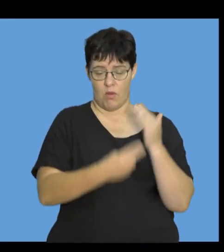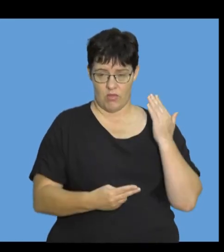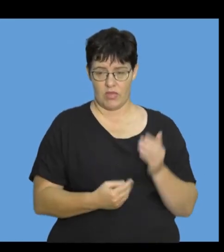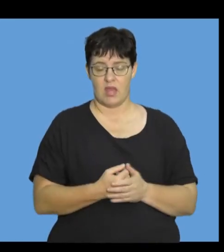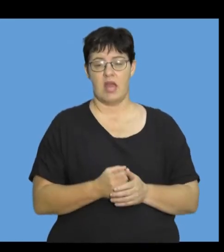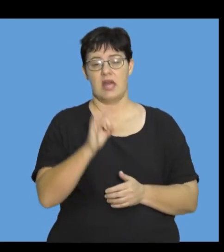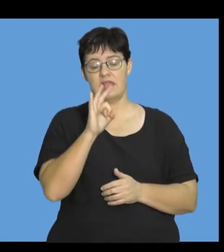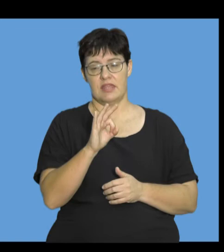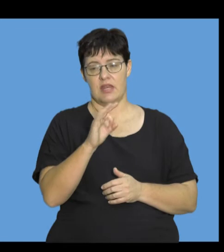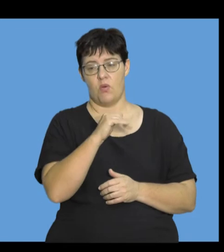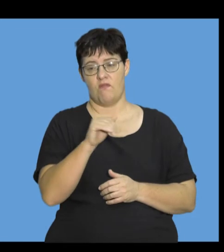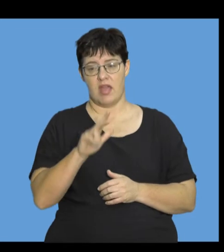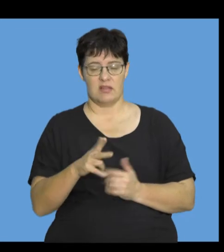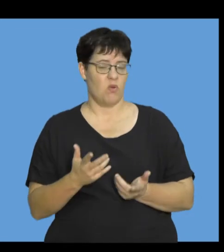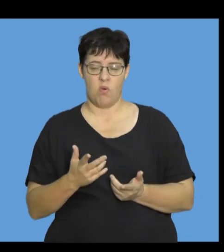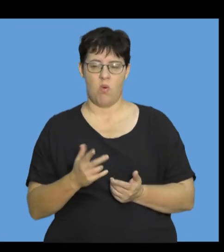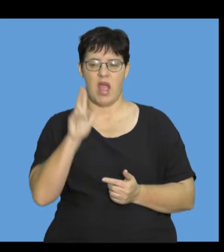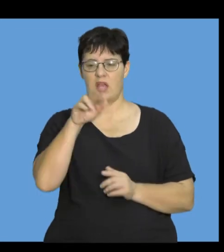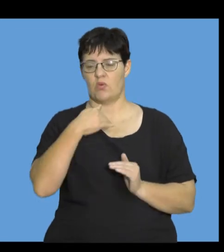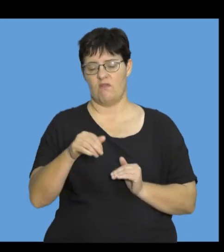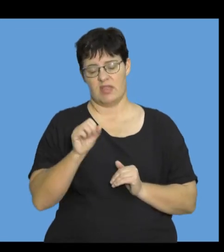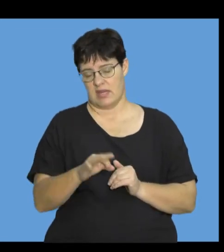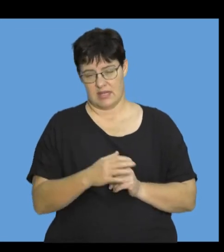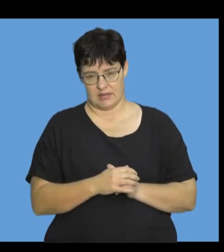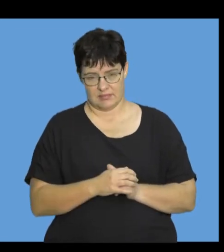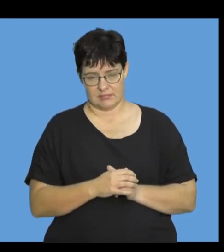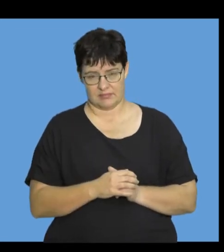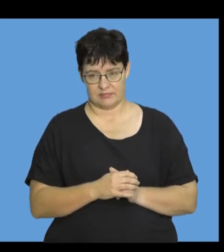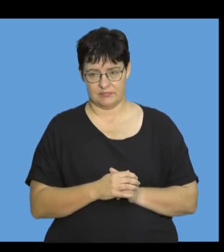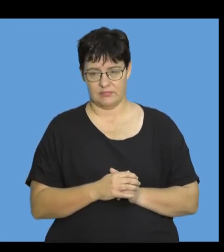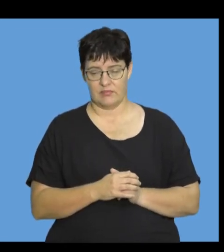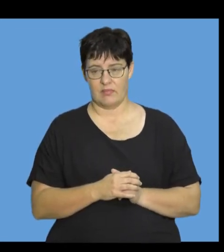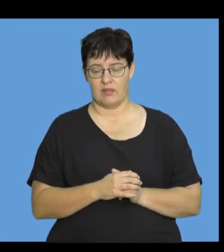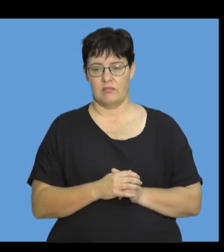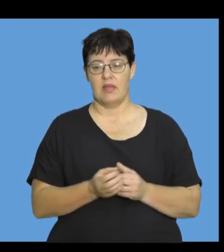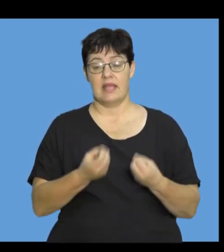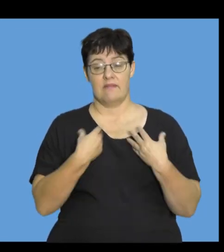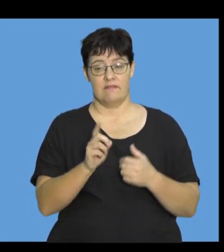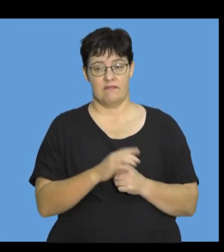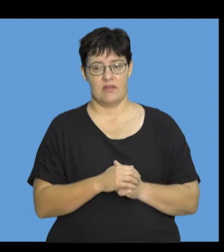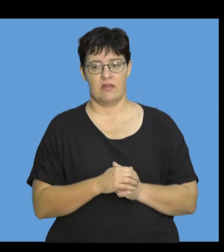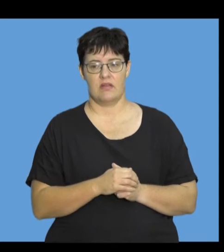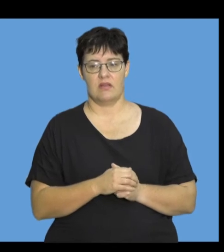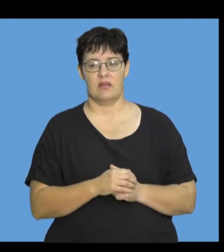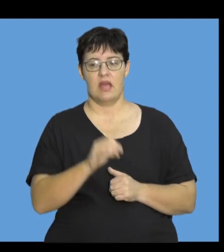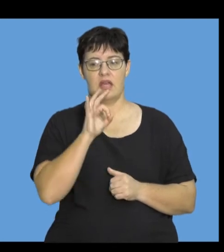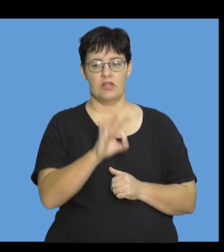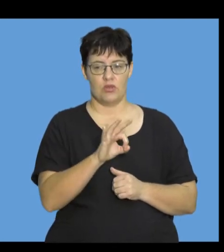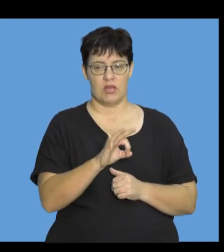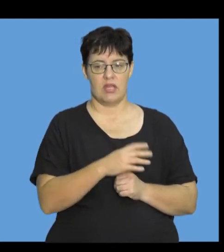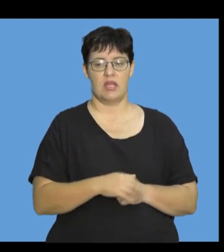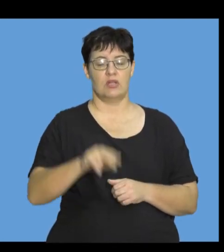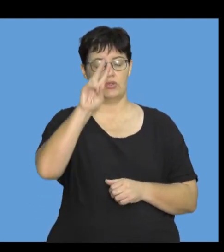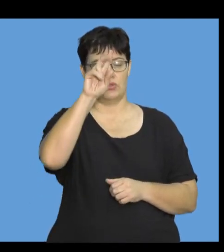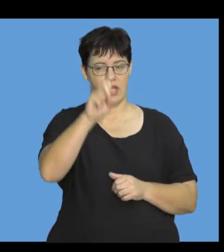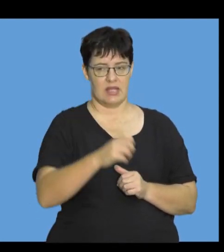by 3 over 8 or divide by 8 over 3, however way you prefer to do it, right? So this will give me 3 to the